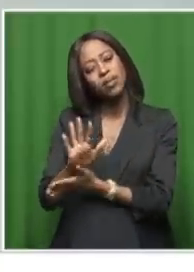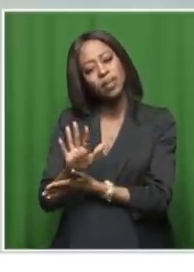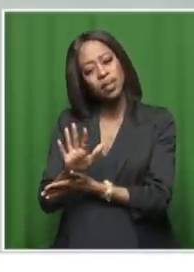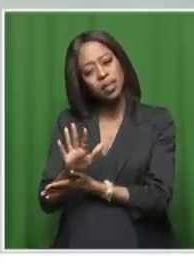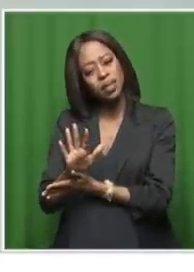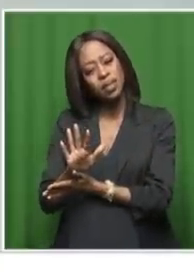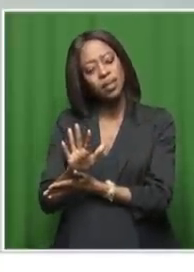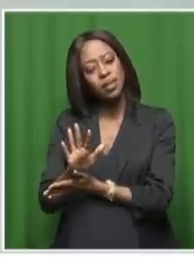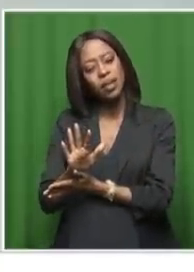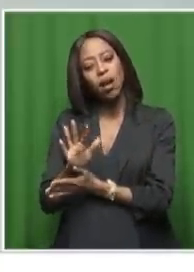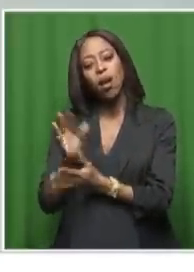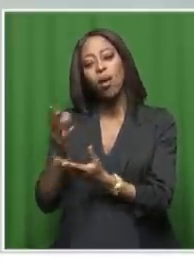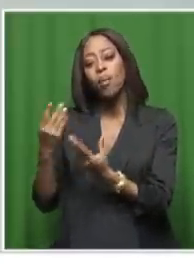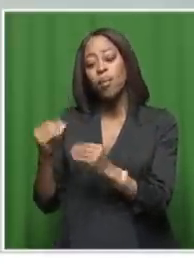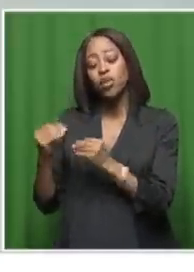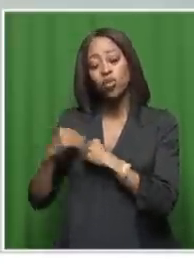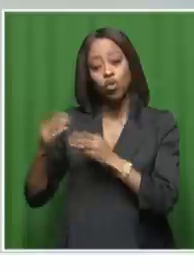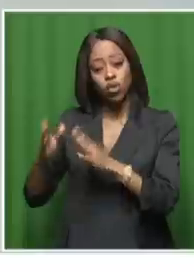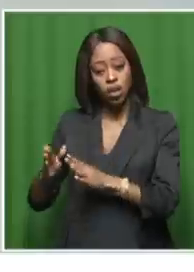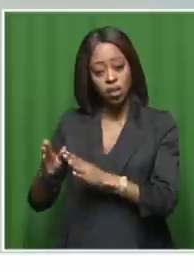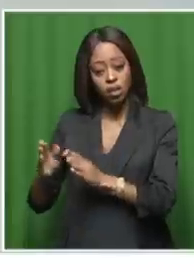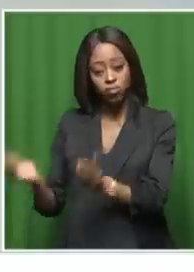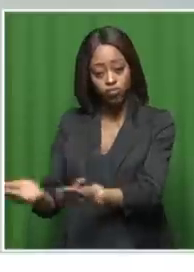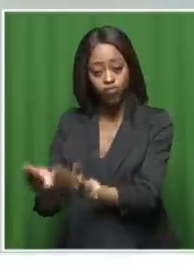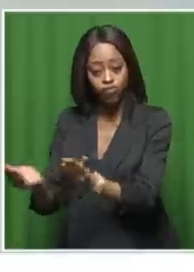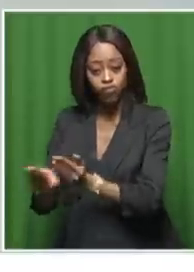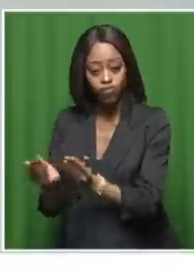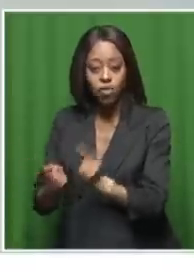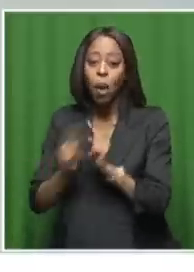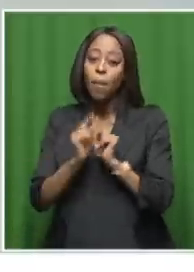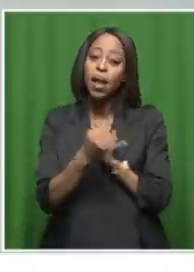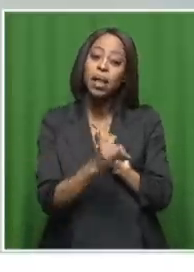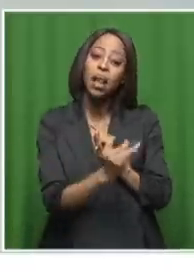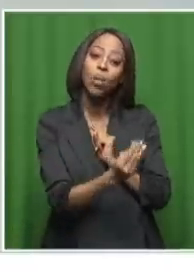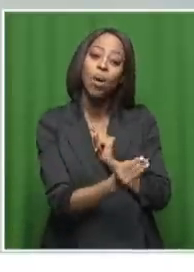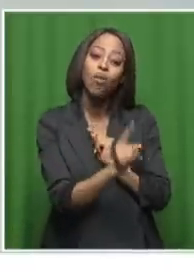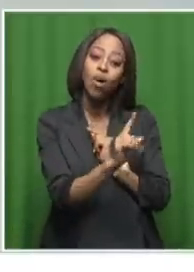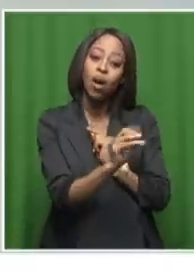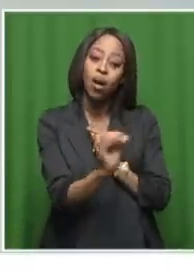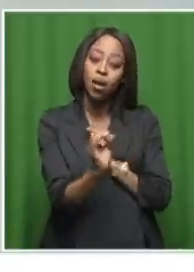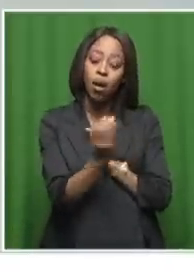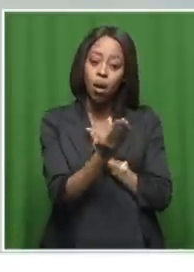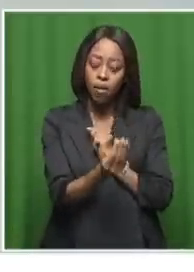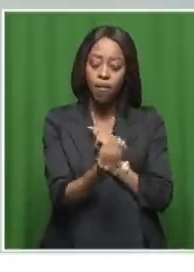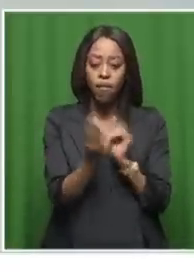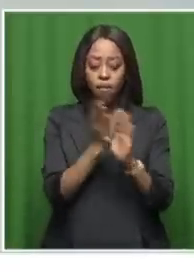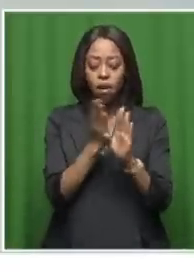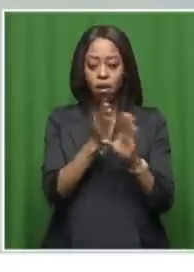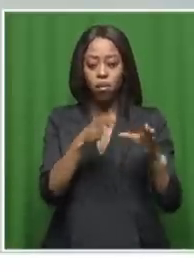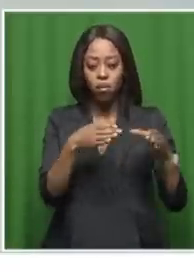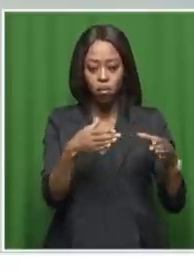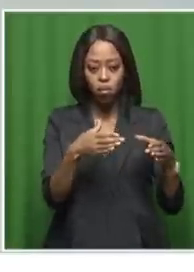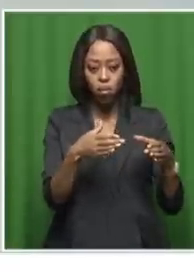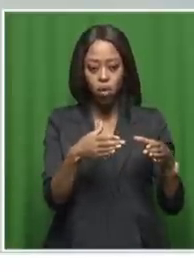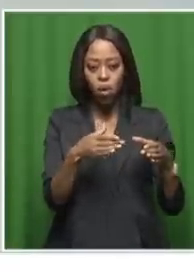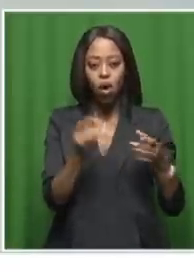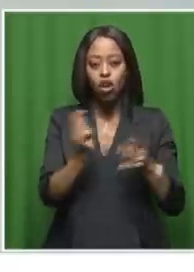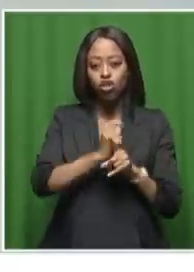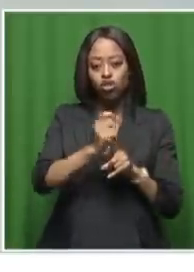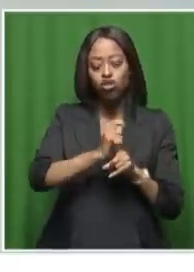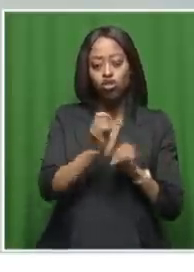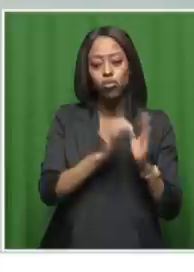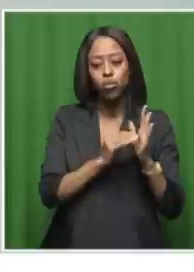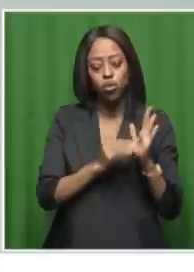115 incubators over and above the 100 that exist also in the private sector on incubators and accelerators that have